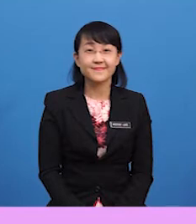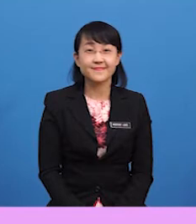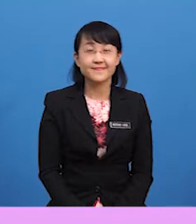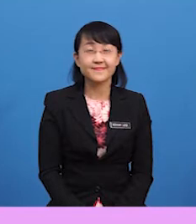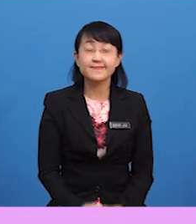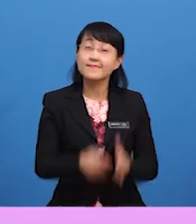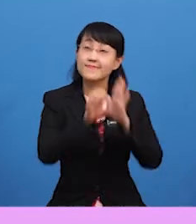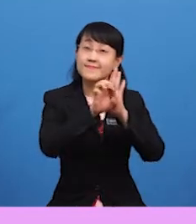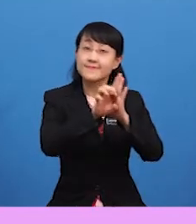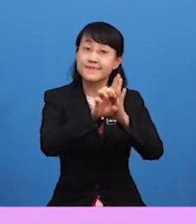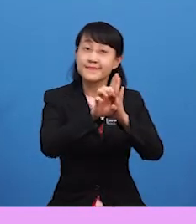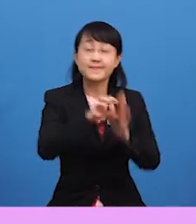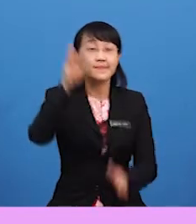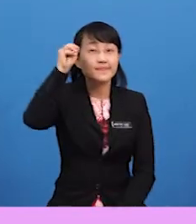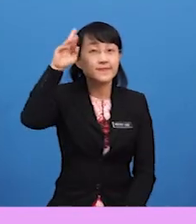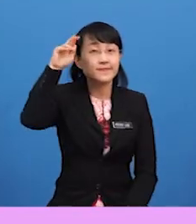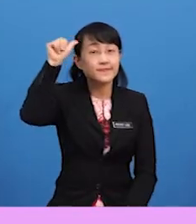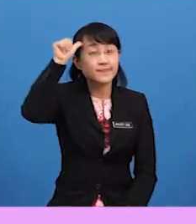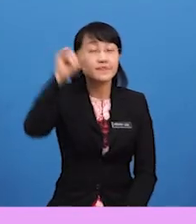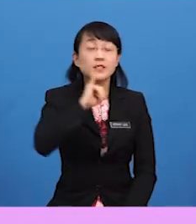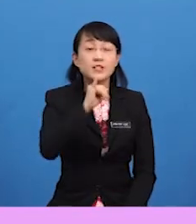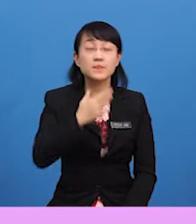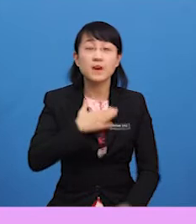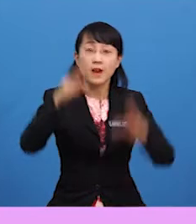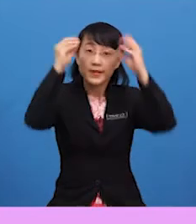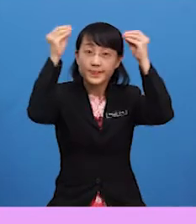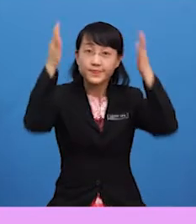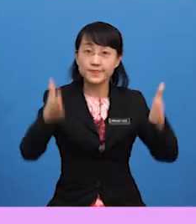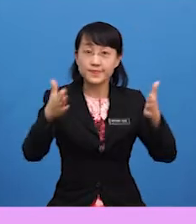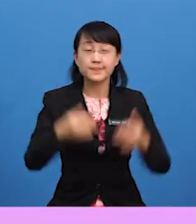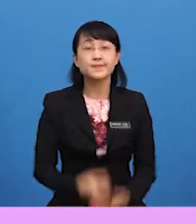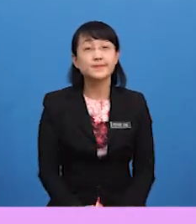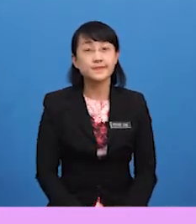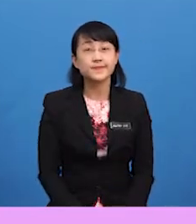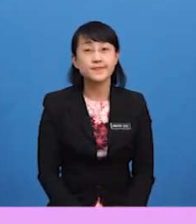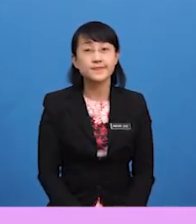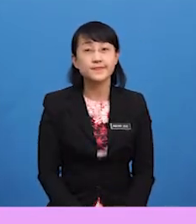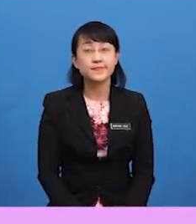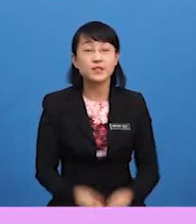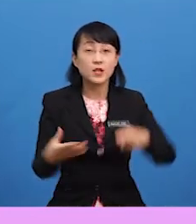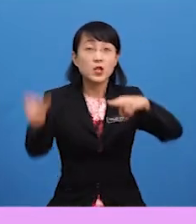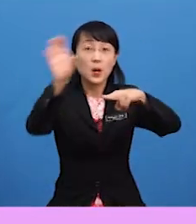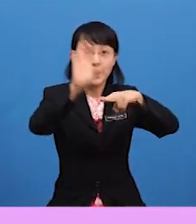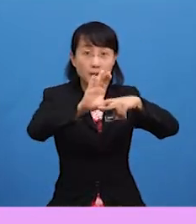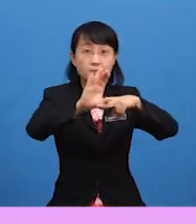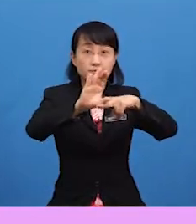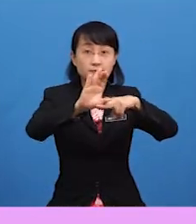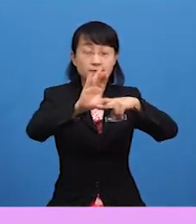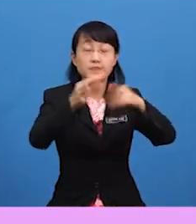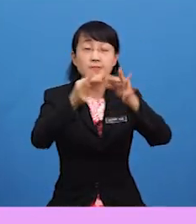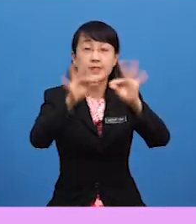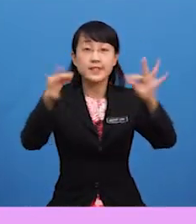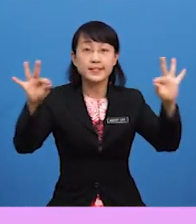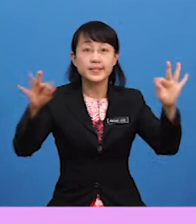For example, Mr. Alex is my teacher. A compound sentence is a sentence